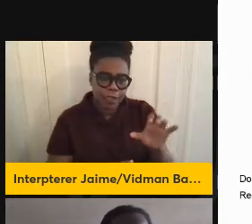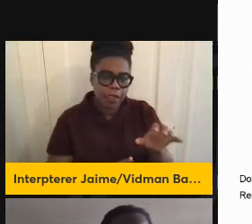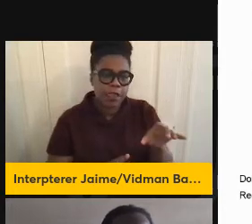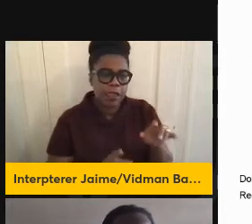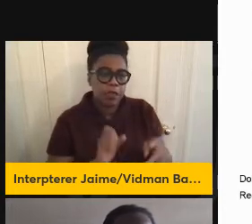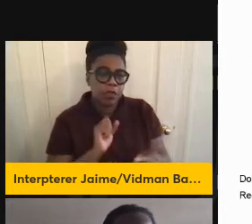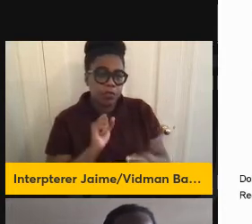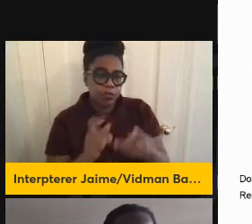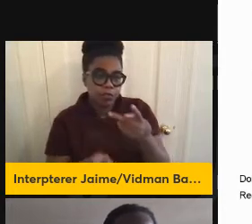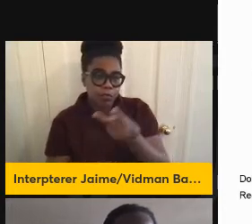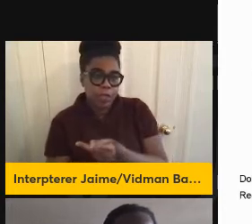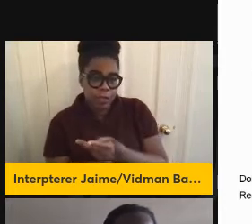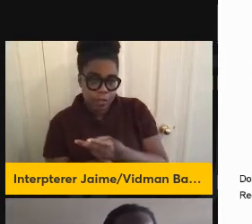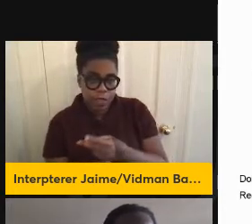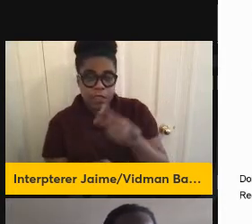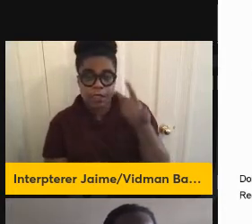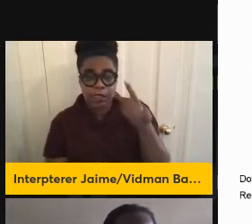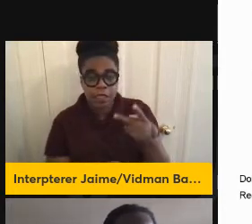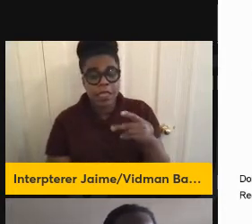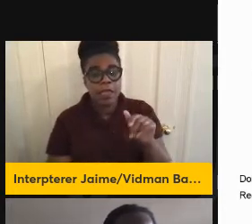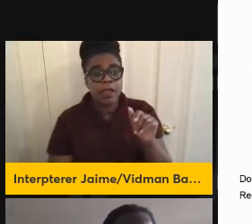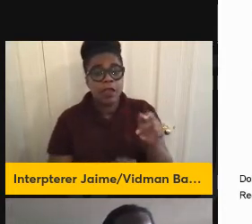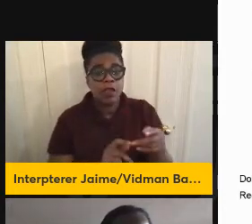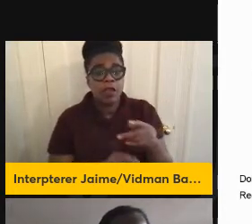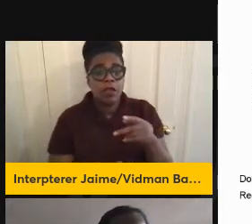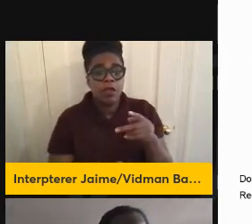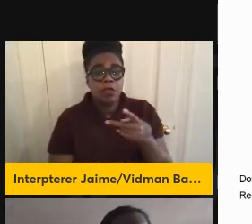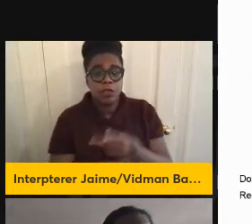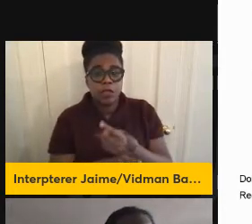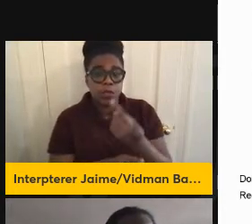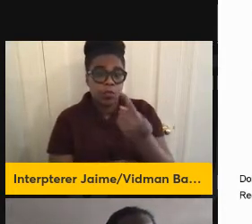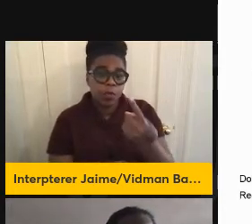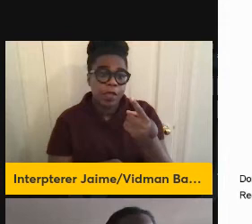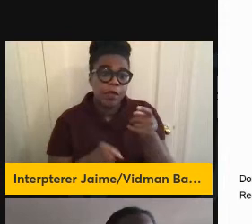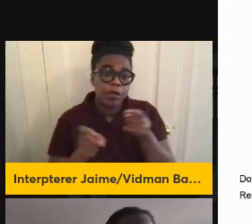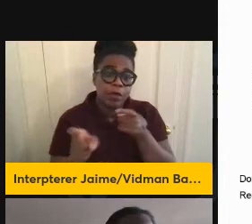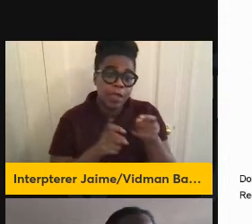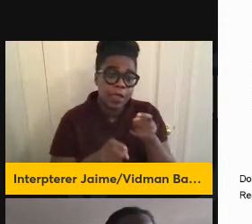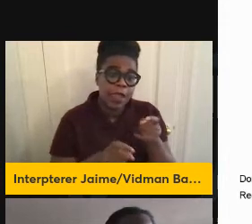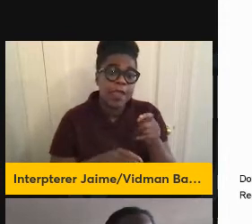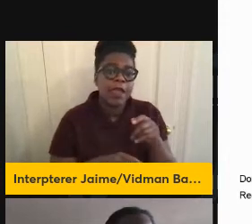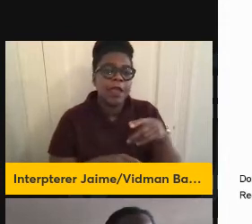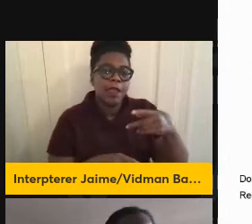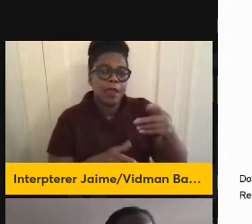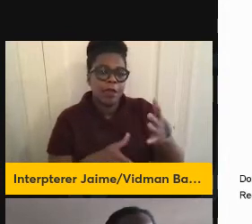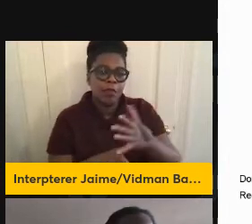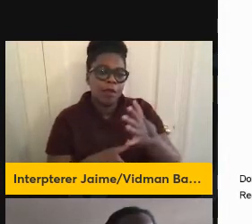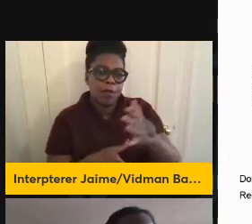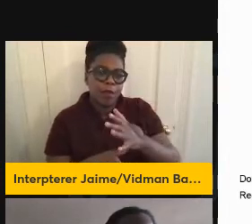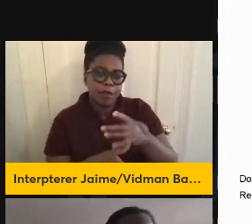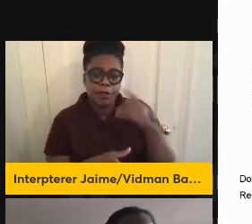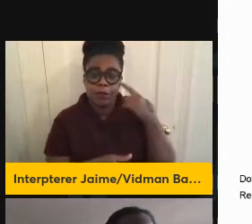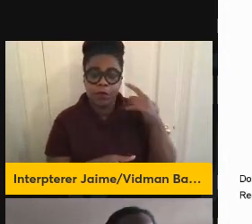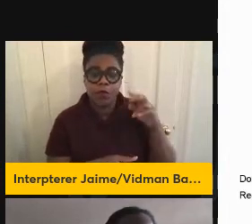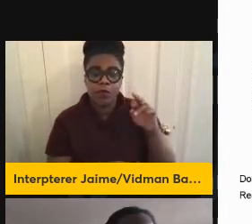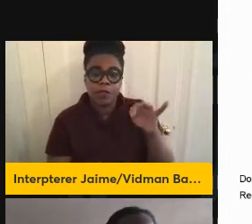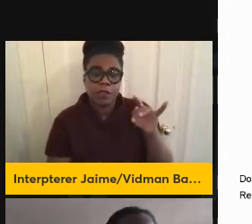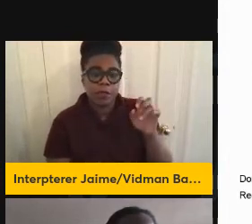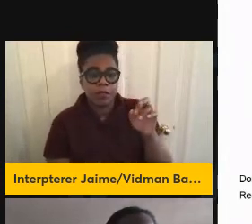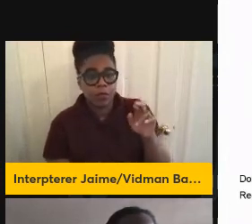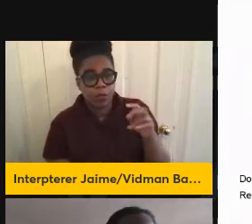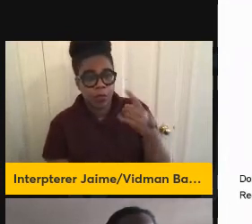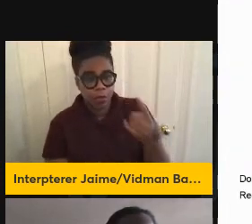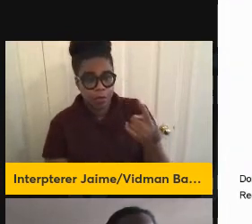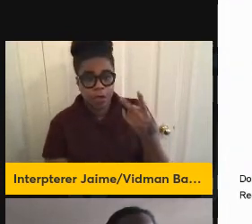1 was regulating ASC retention in the bone marrow, we generated receptor 1 chimeras. And what you can see is that we lose